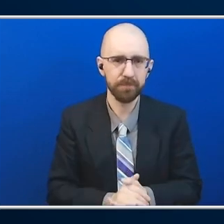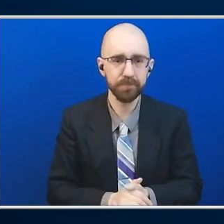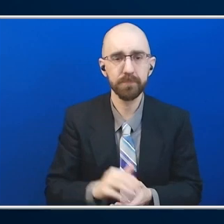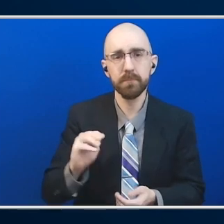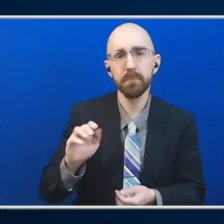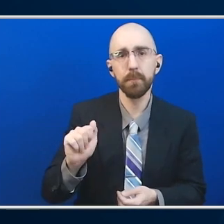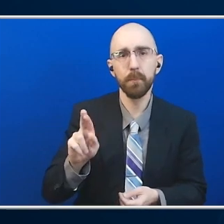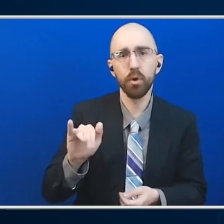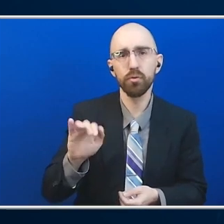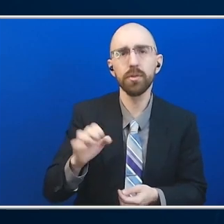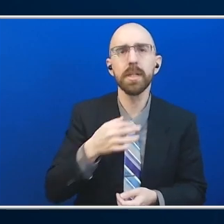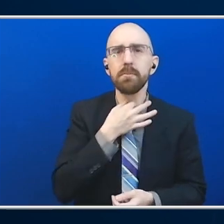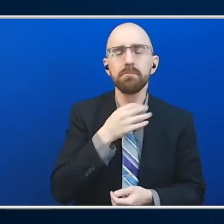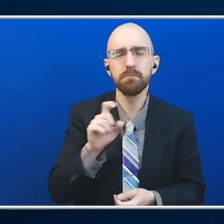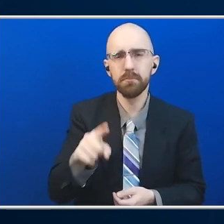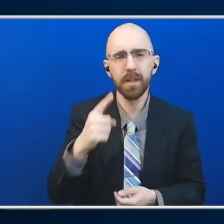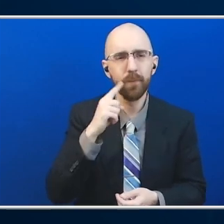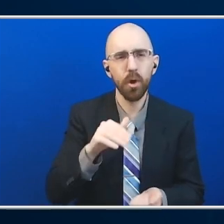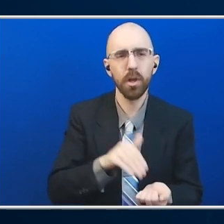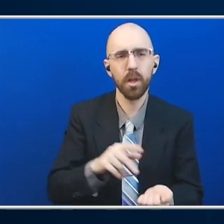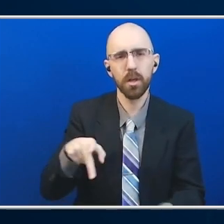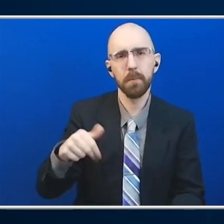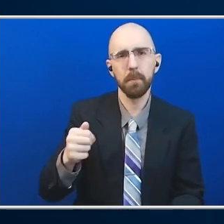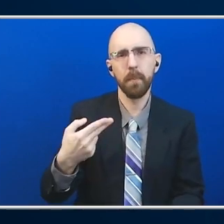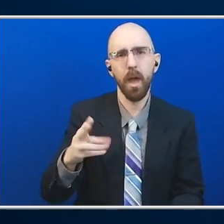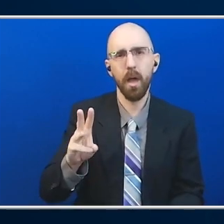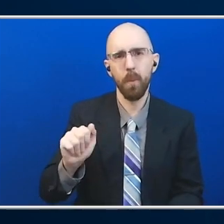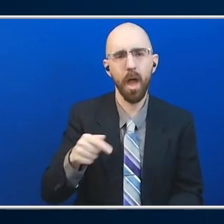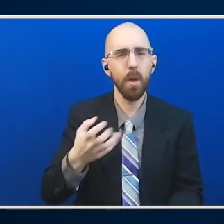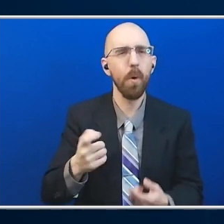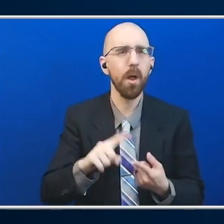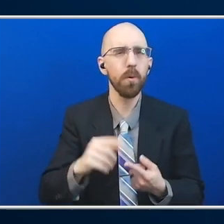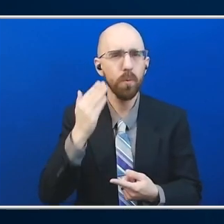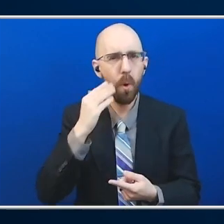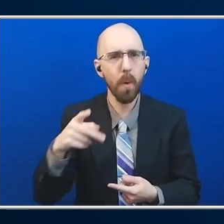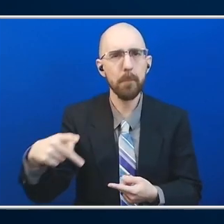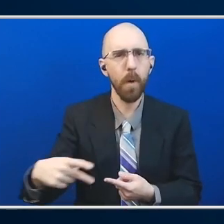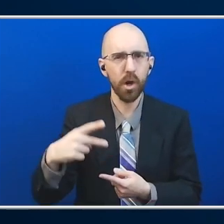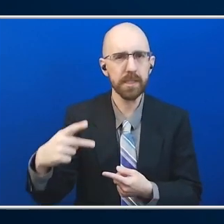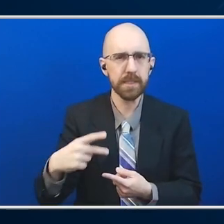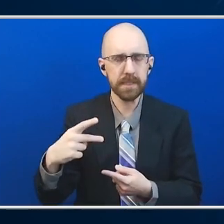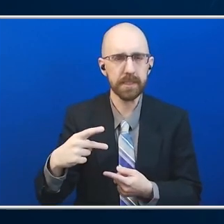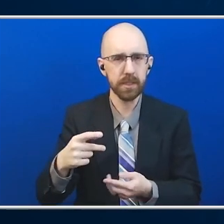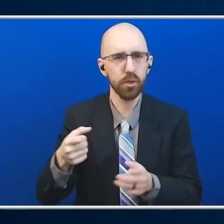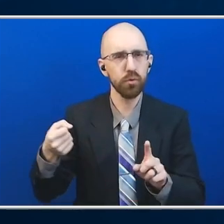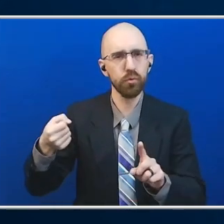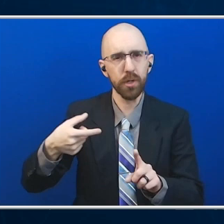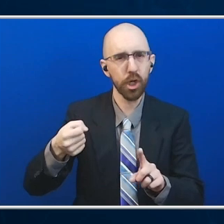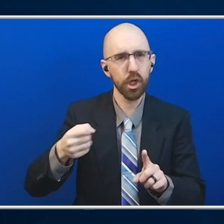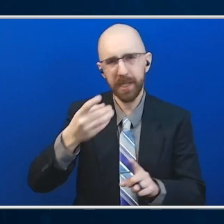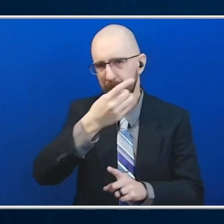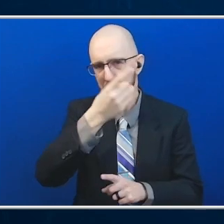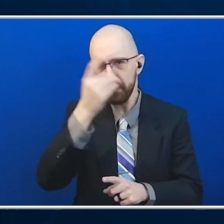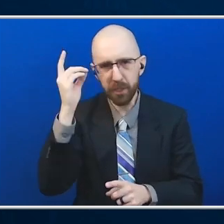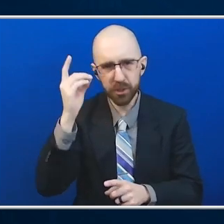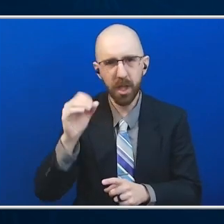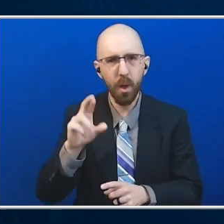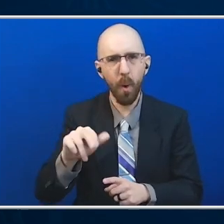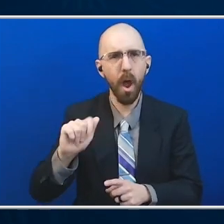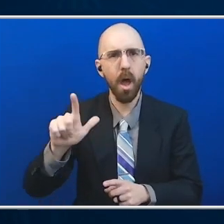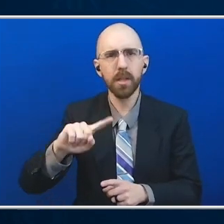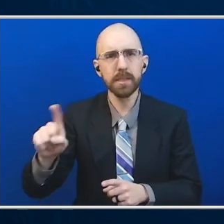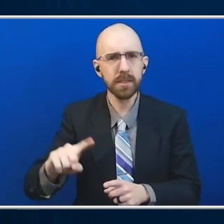question for Dr. Pawa. She would like to know if Parkinson's triggers dementia or Alzheimer's, or is it